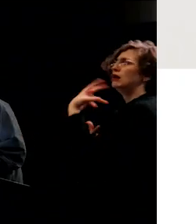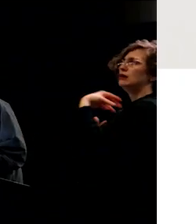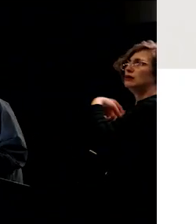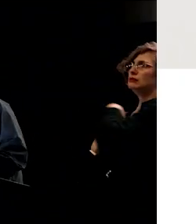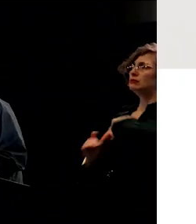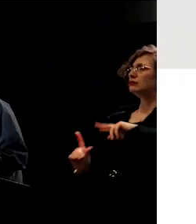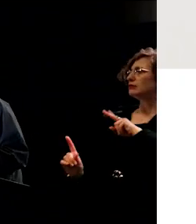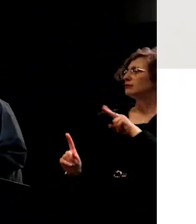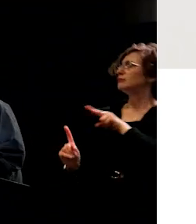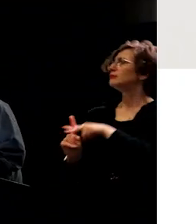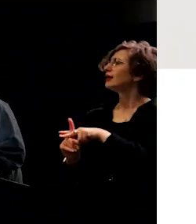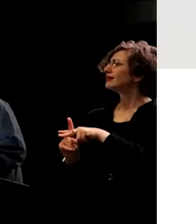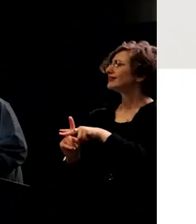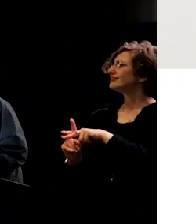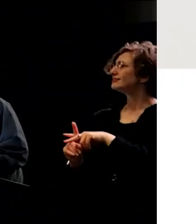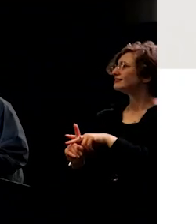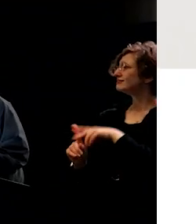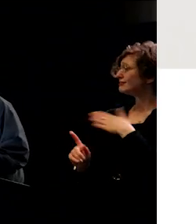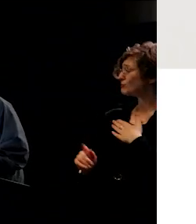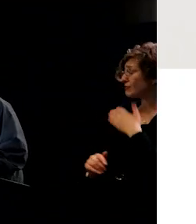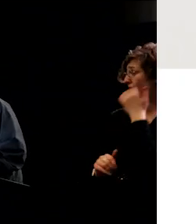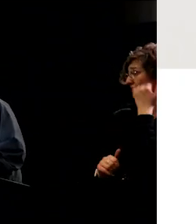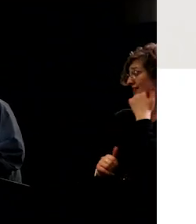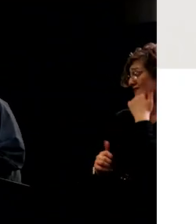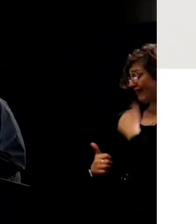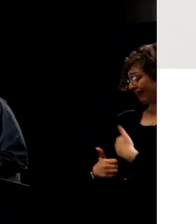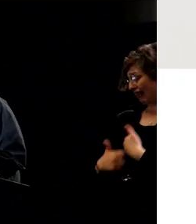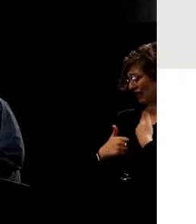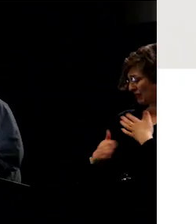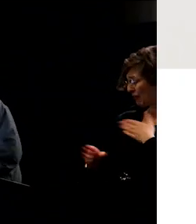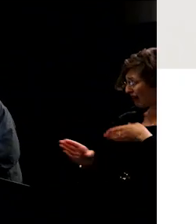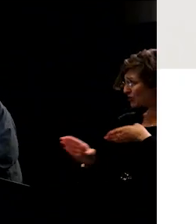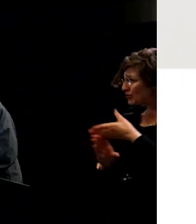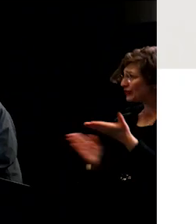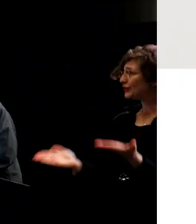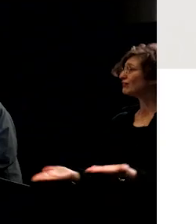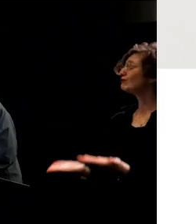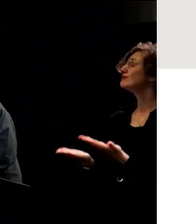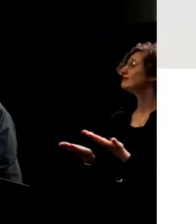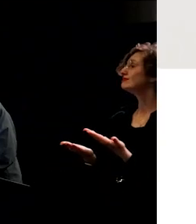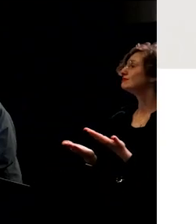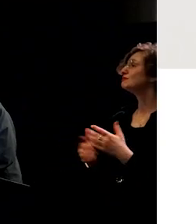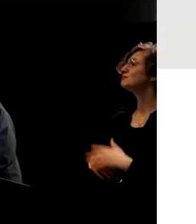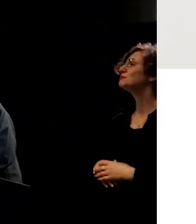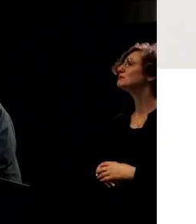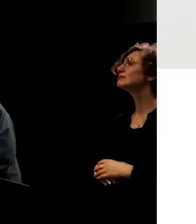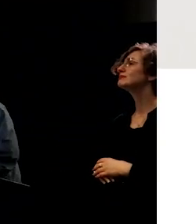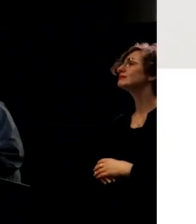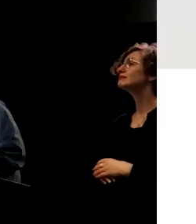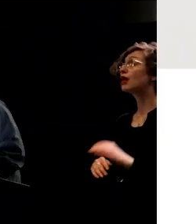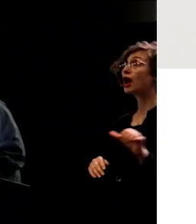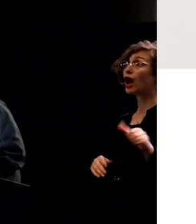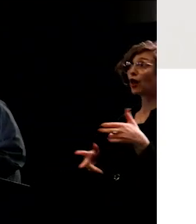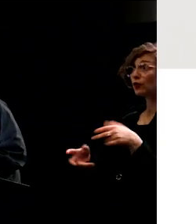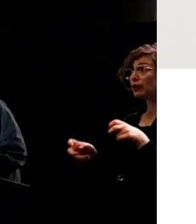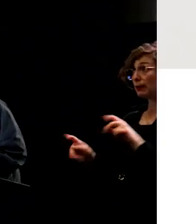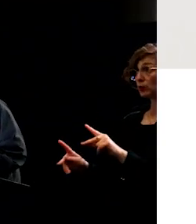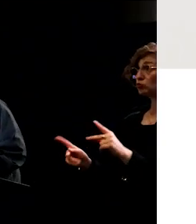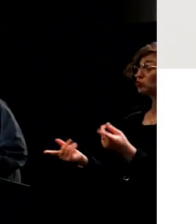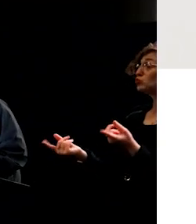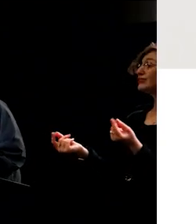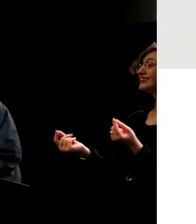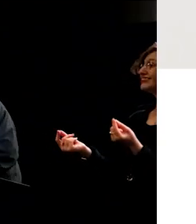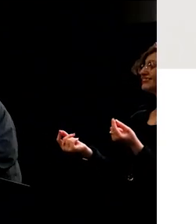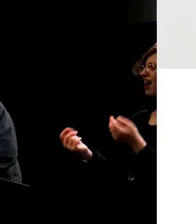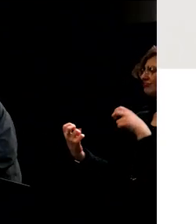and do whatever I can for students who need it. Other things I get to do is I get to meet with